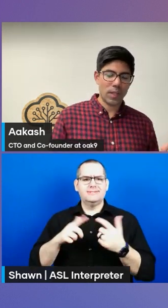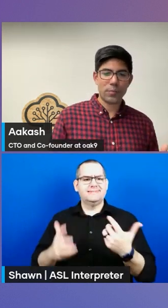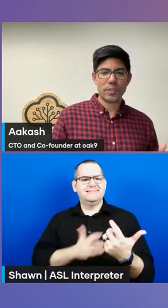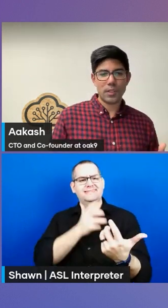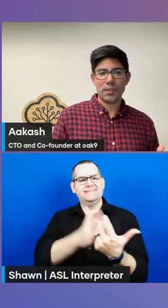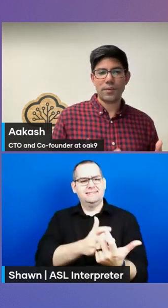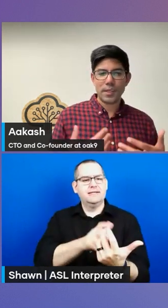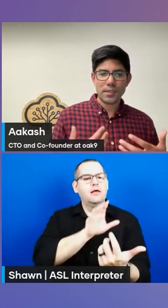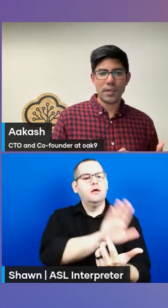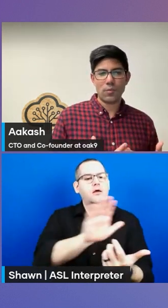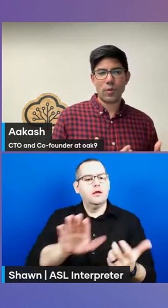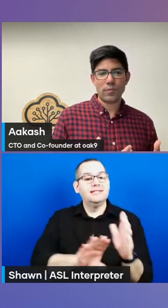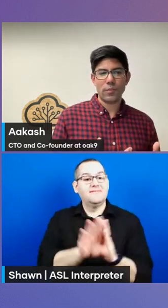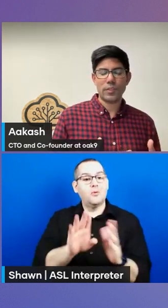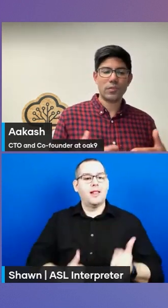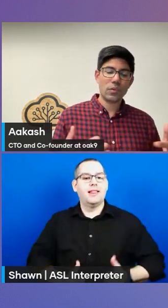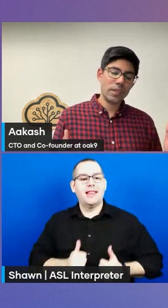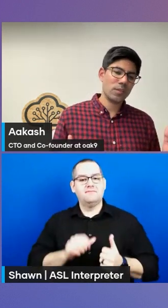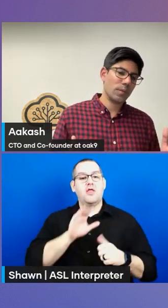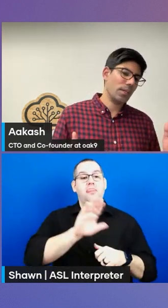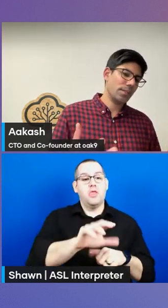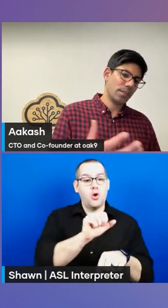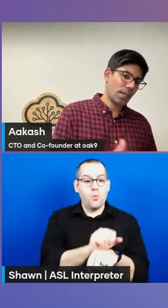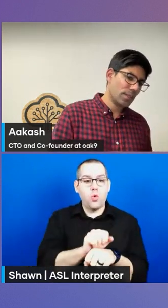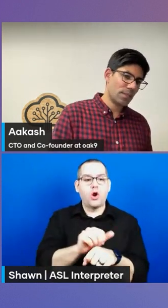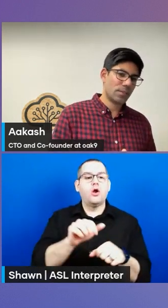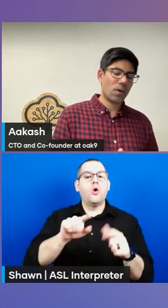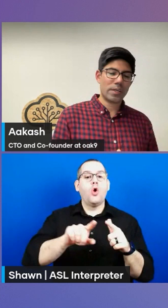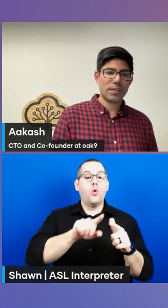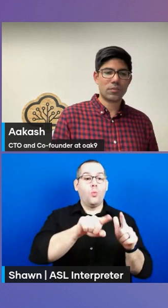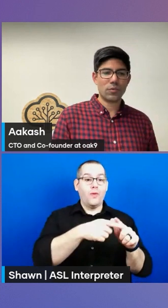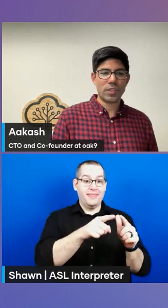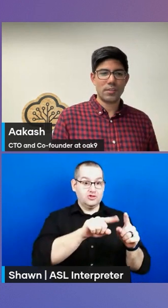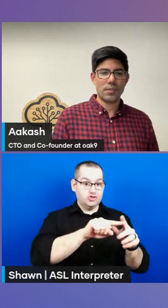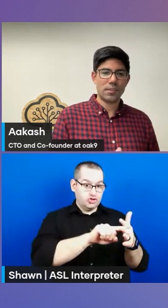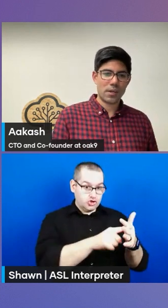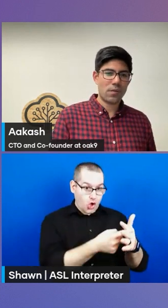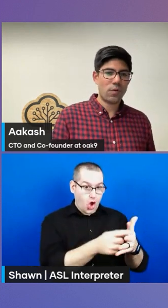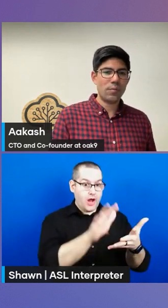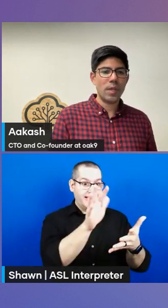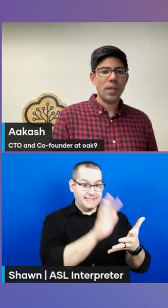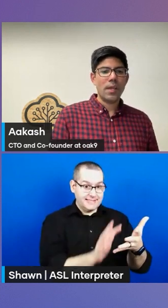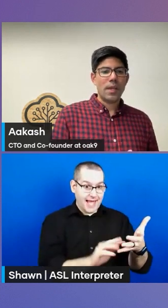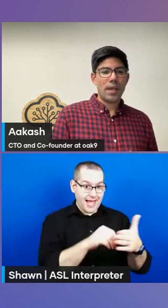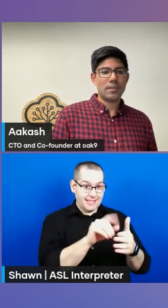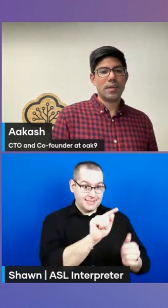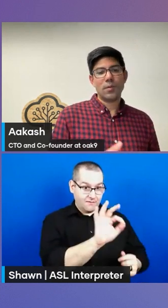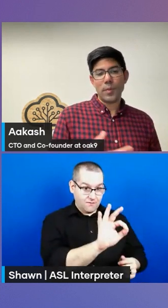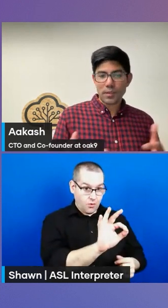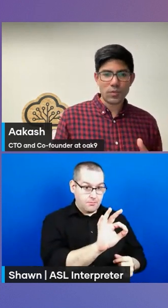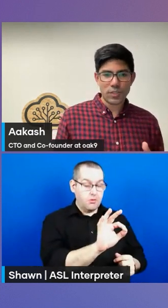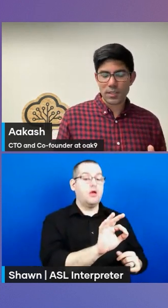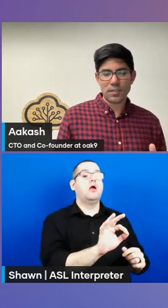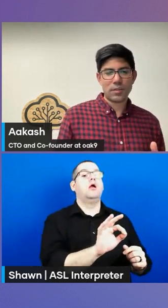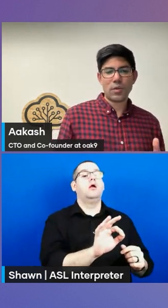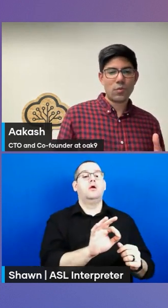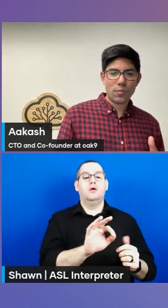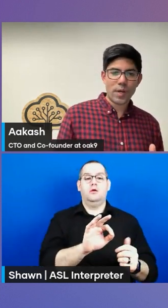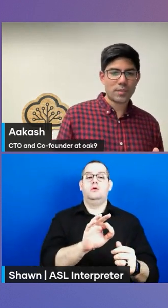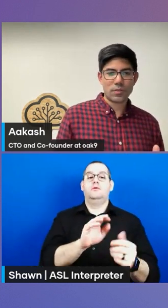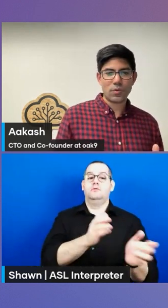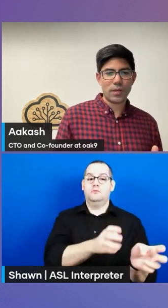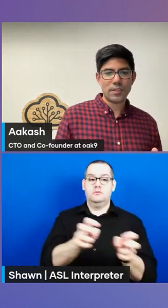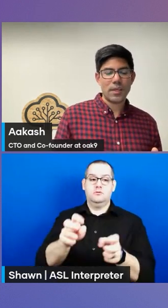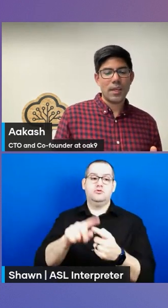that developer's life, into their workflows as early as when they design these architectural changes in Terraform, as they commit those changes to